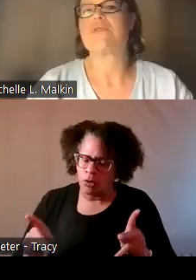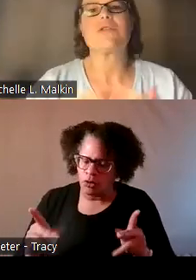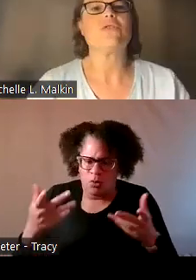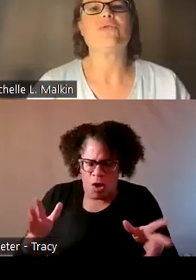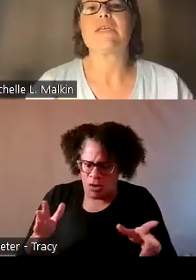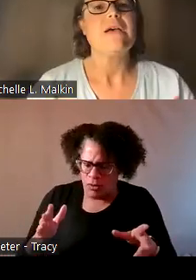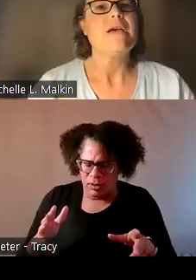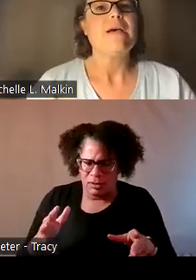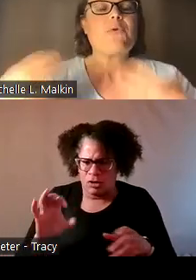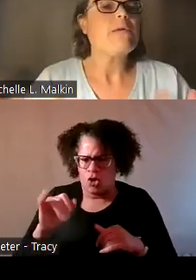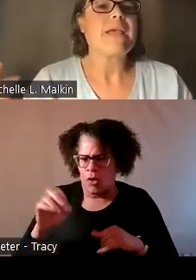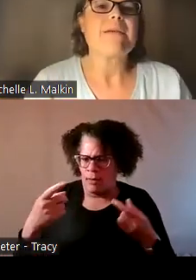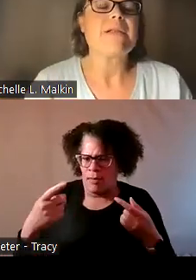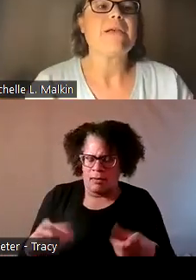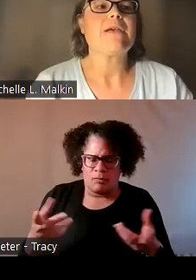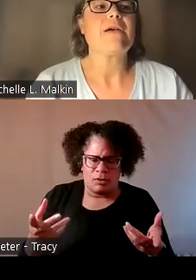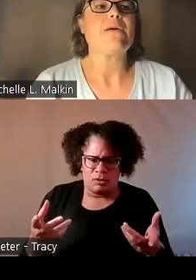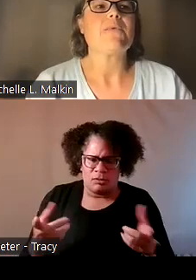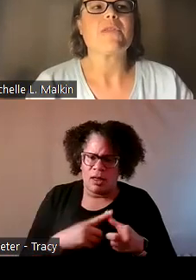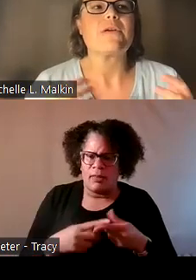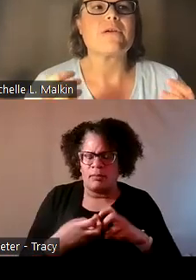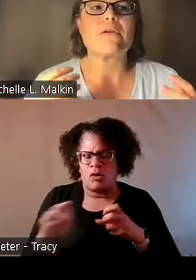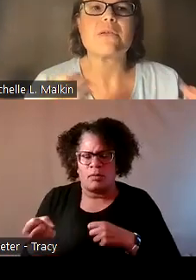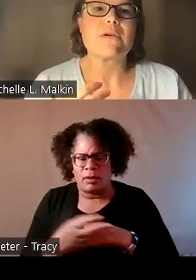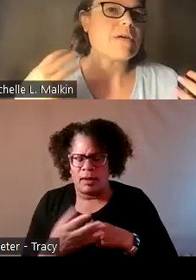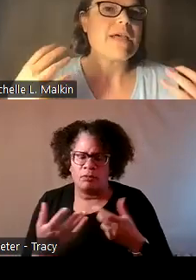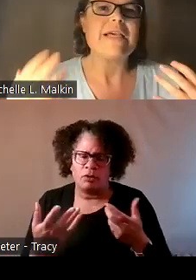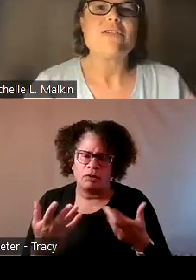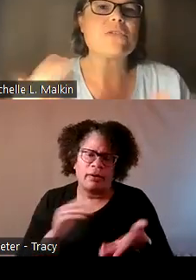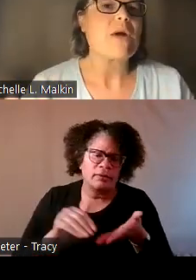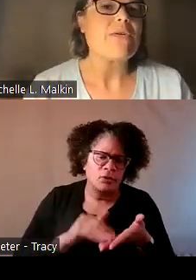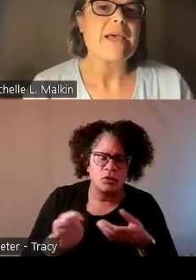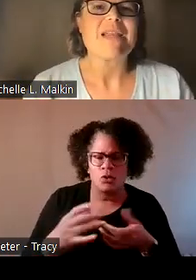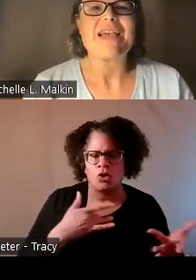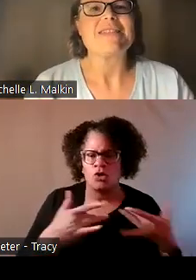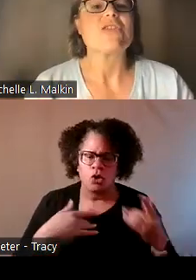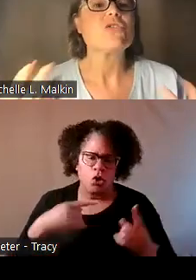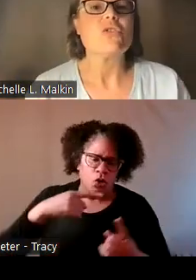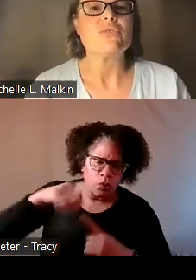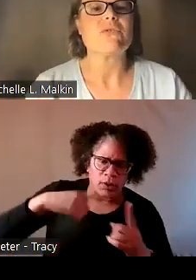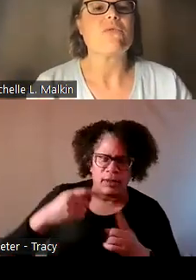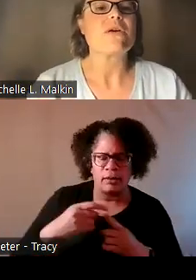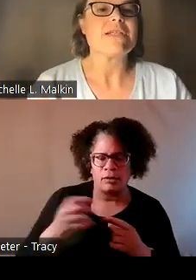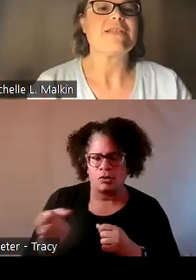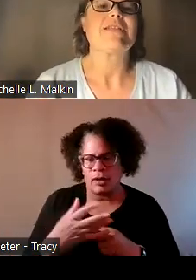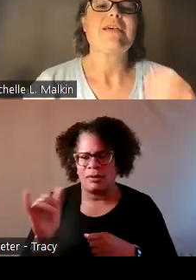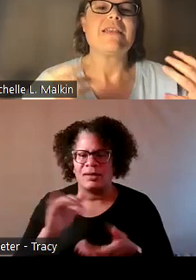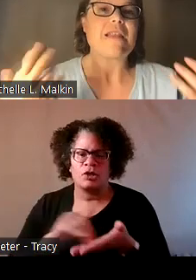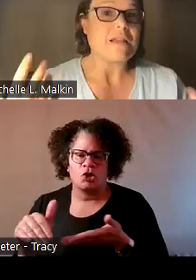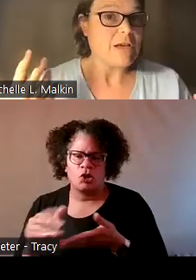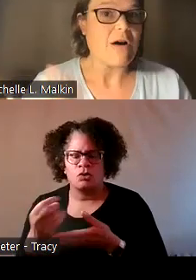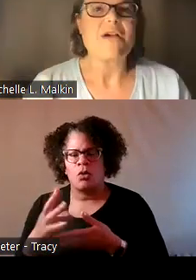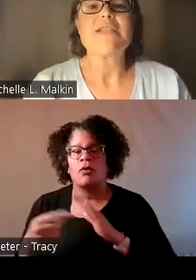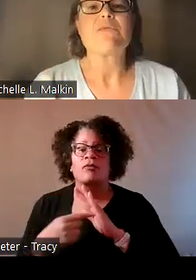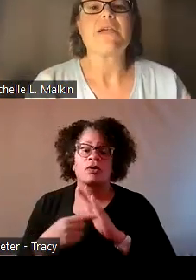anyway, and they're just using problem gambling or their issues around gambling as an excuse, or is it